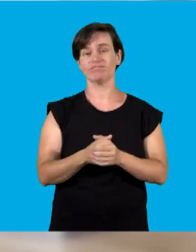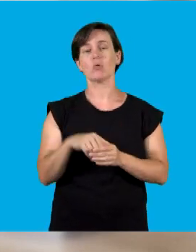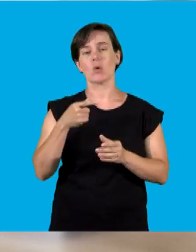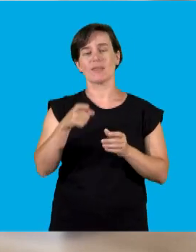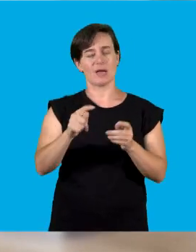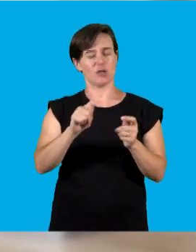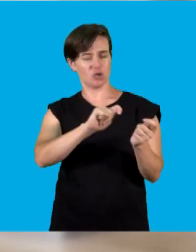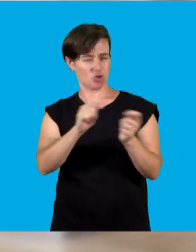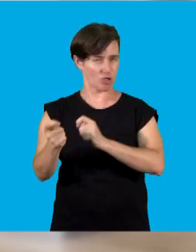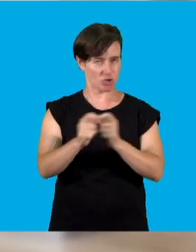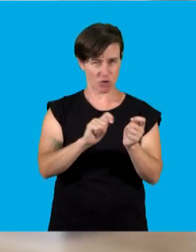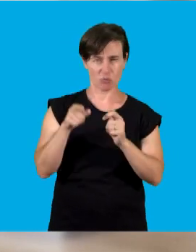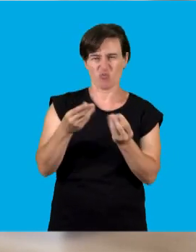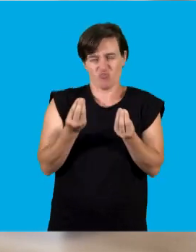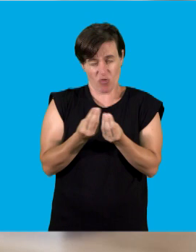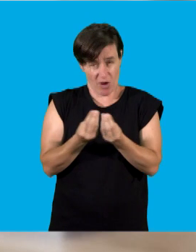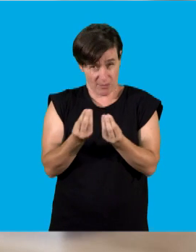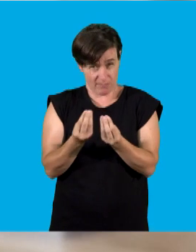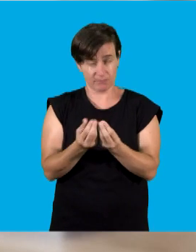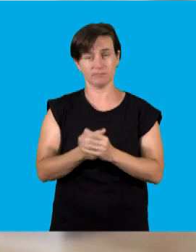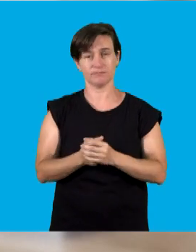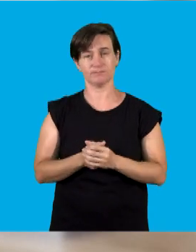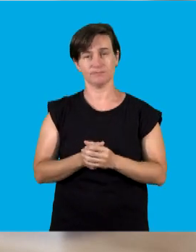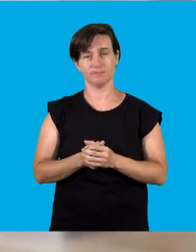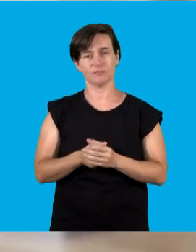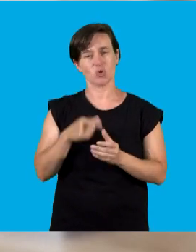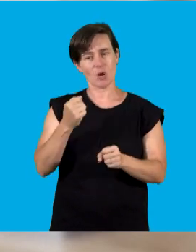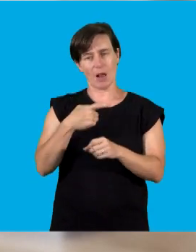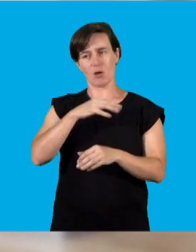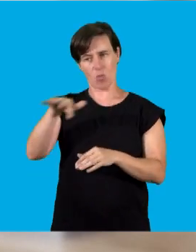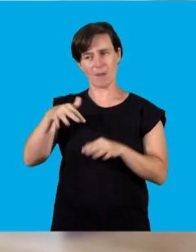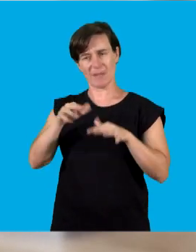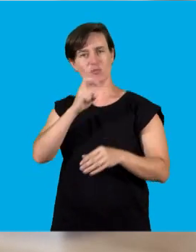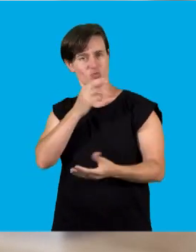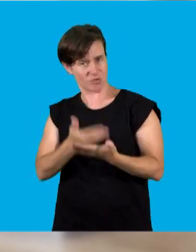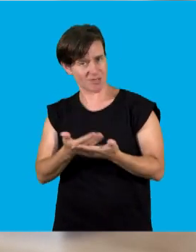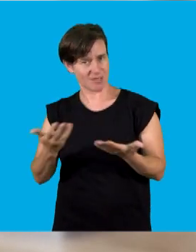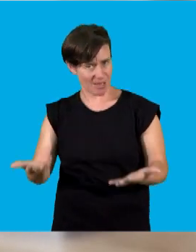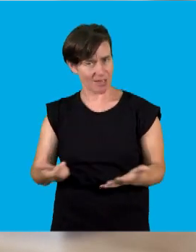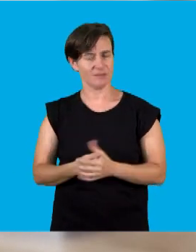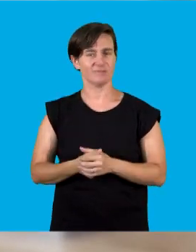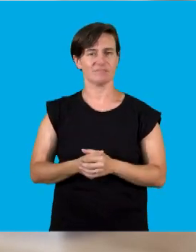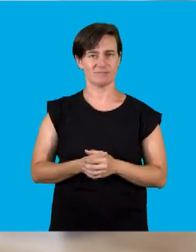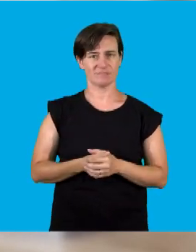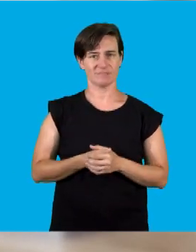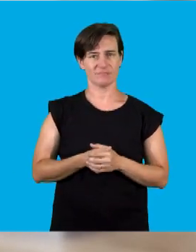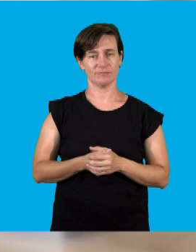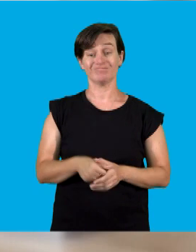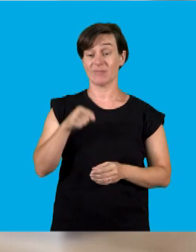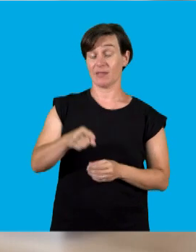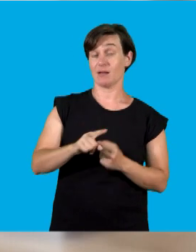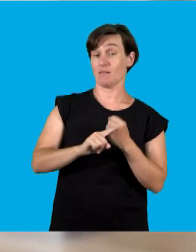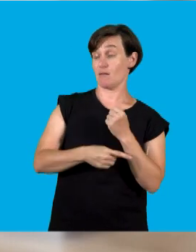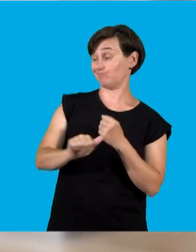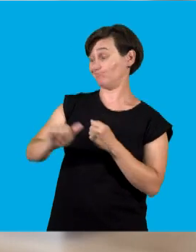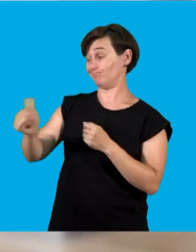transform those particular raw materials, change them to become useful products that are going to be used by the consumers. There comes in